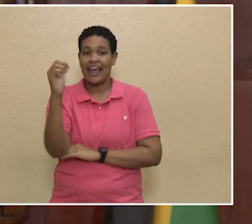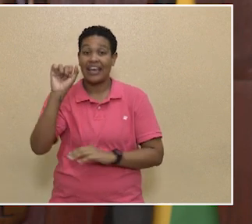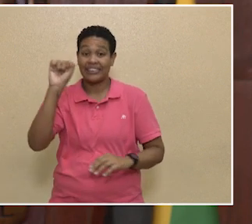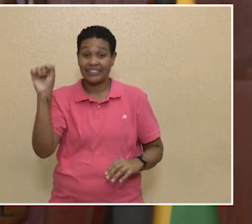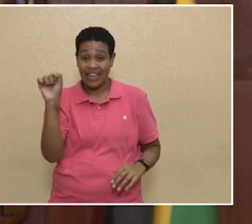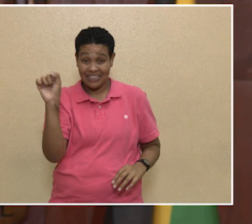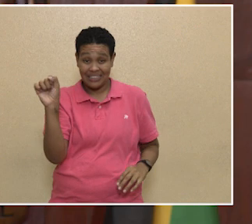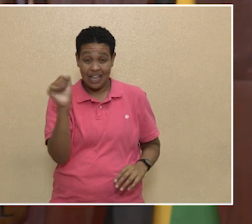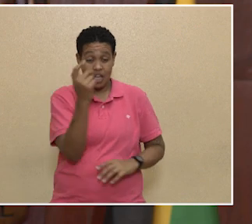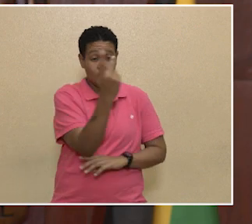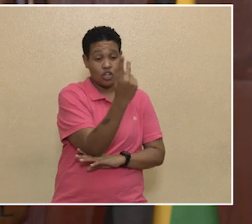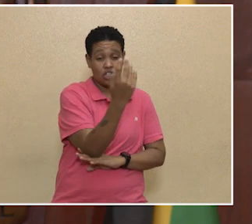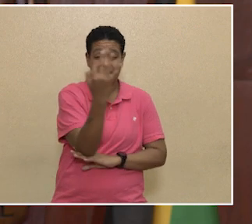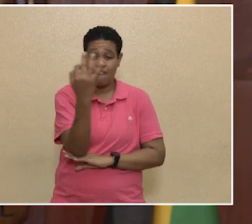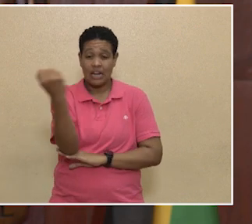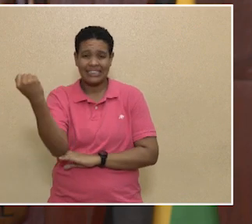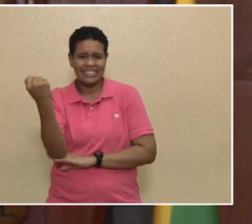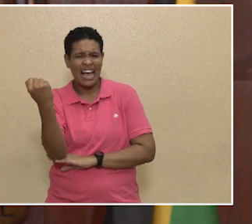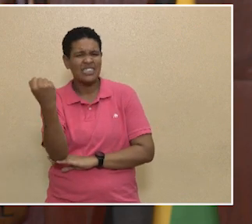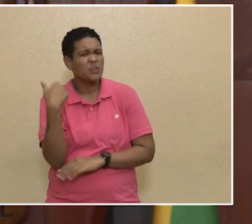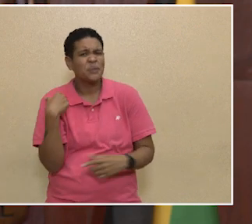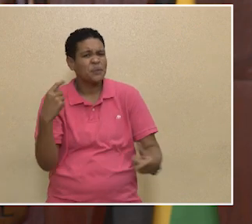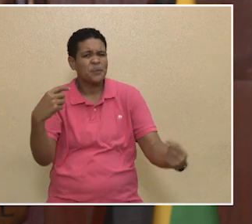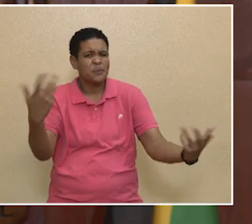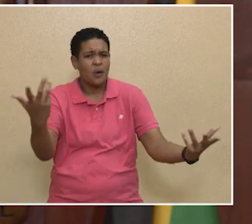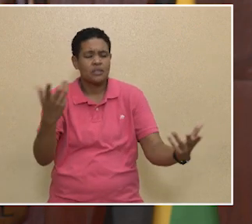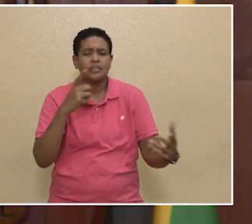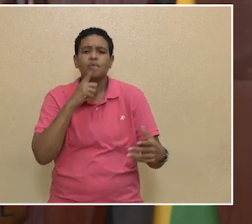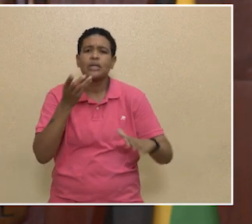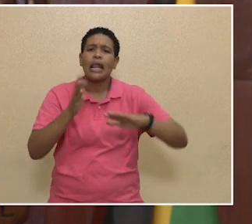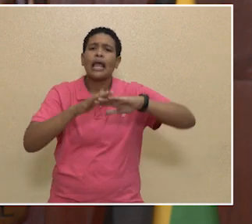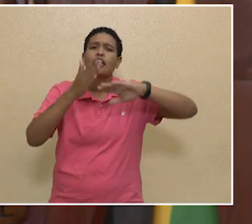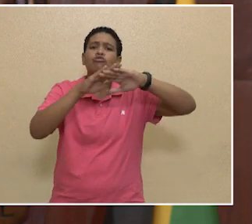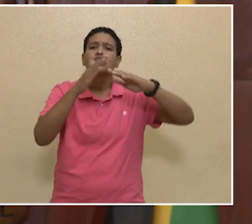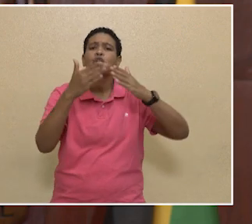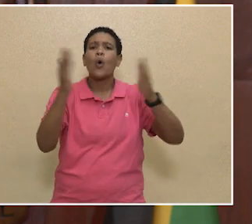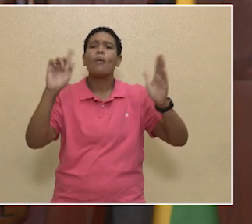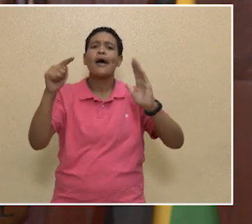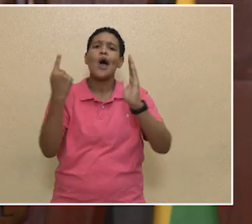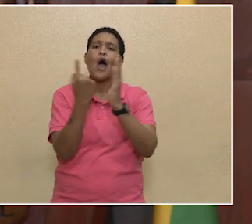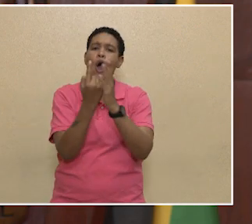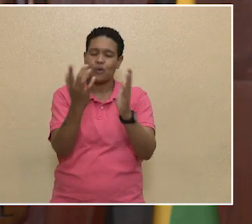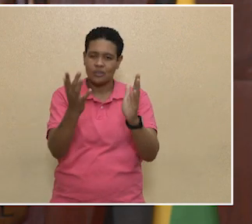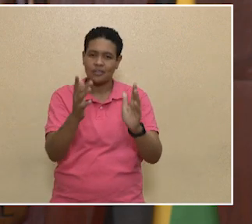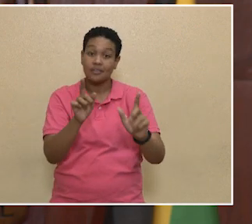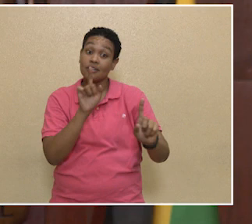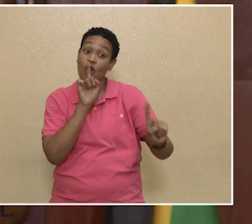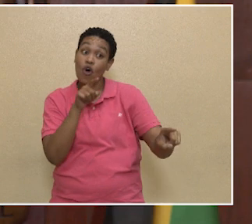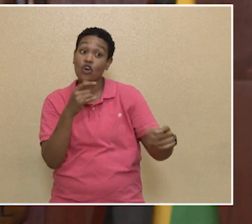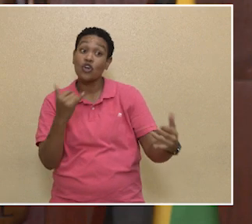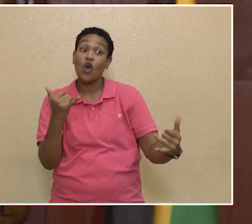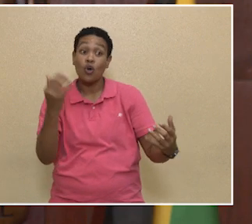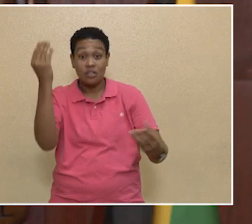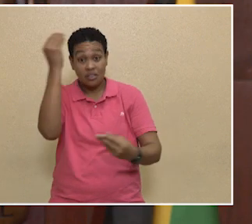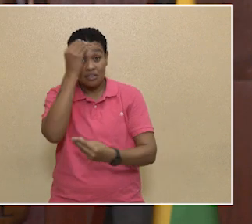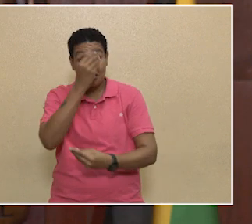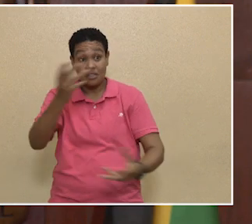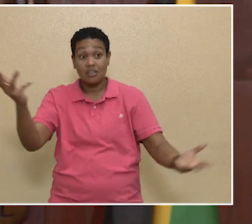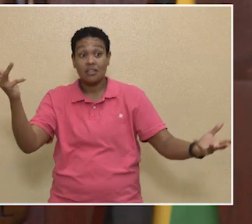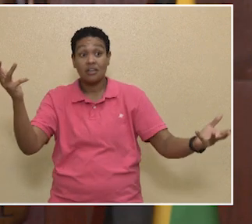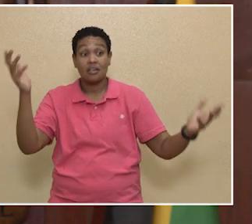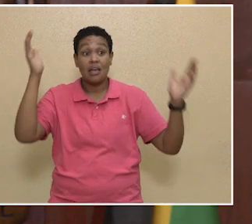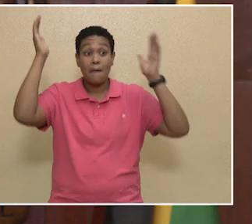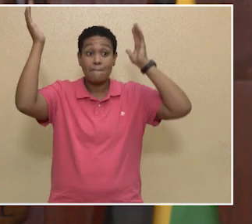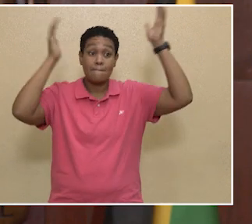Saturday, we will increase the opening hours. The order now stipulates that markets